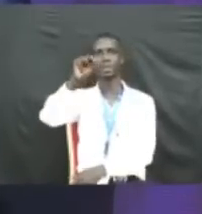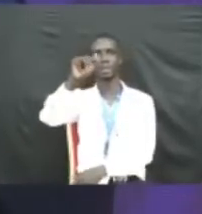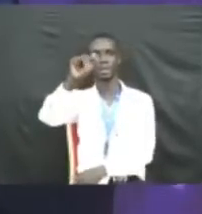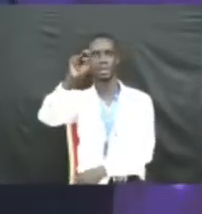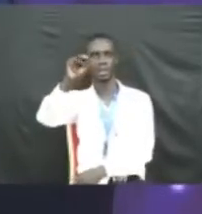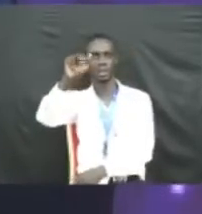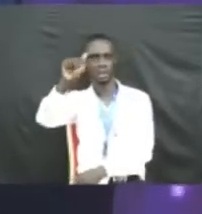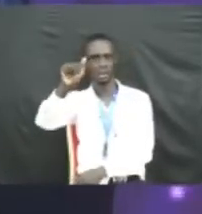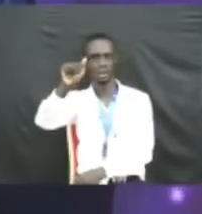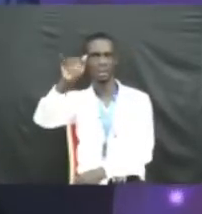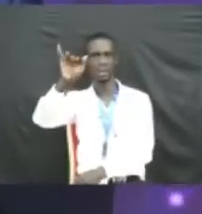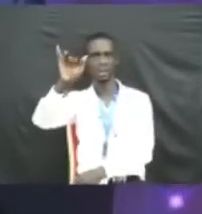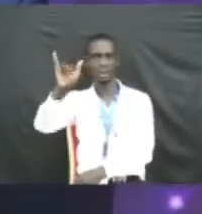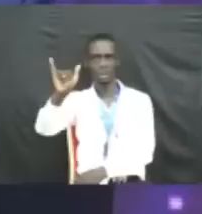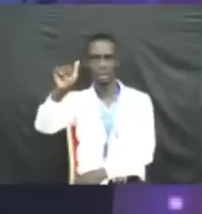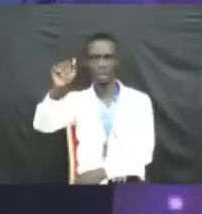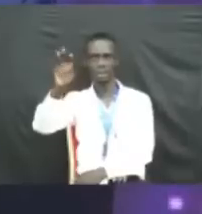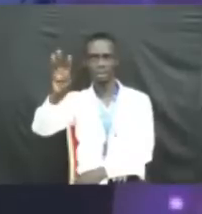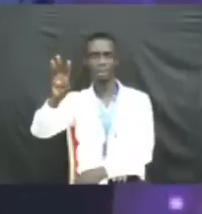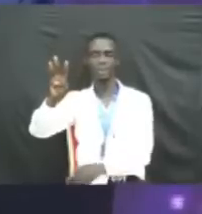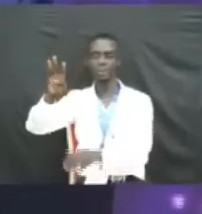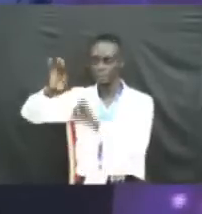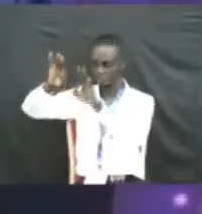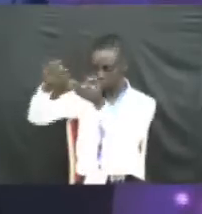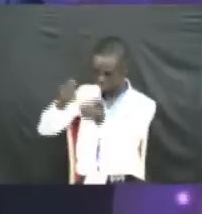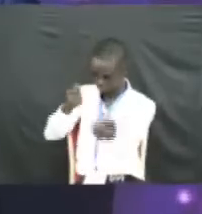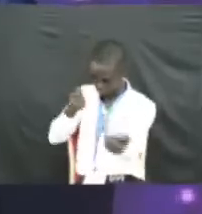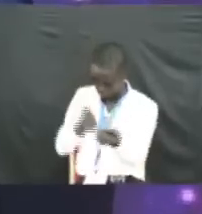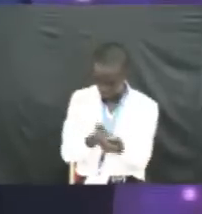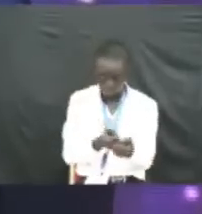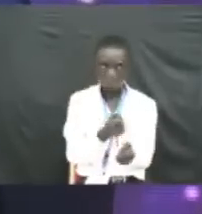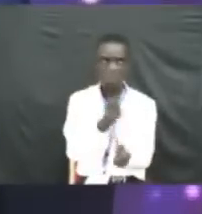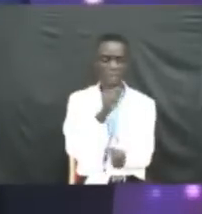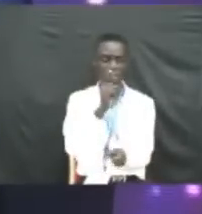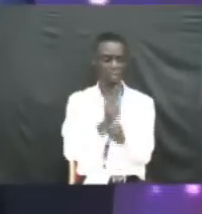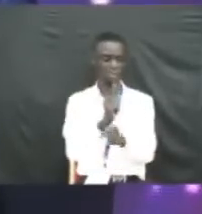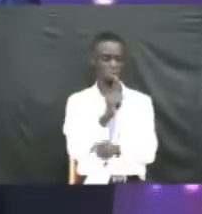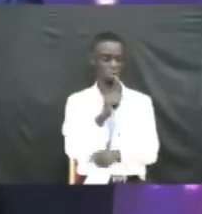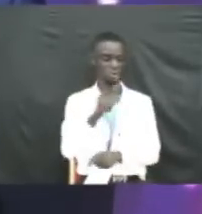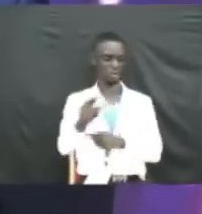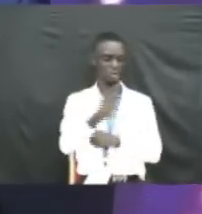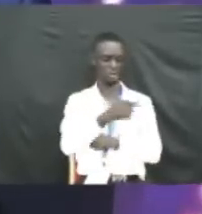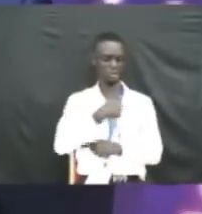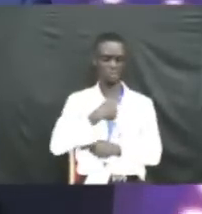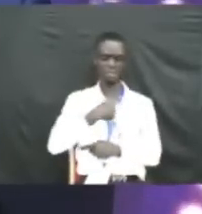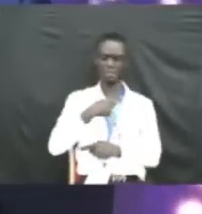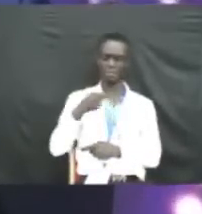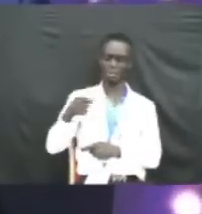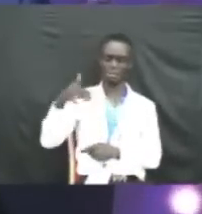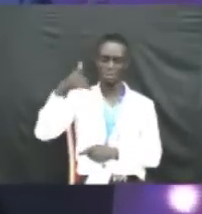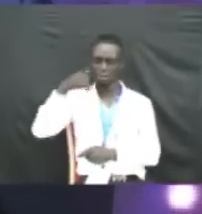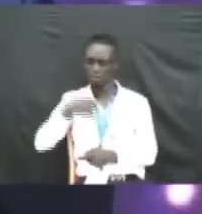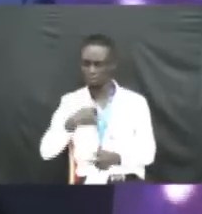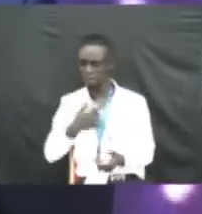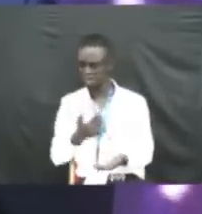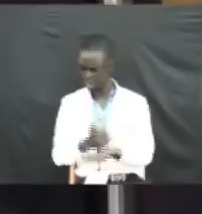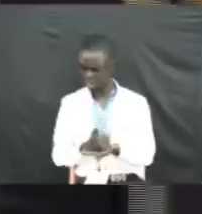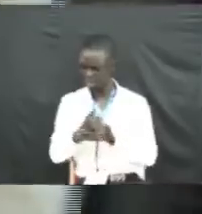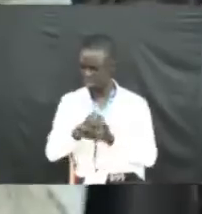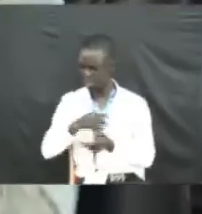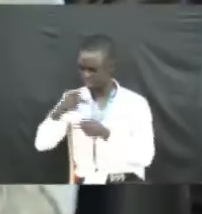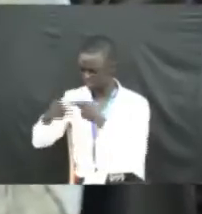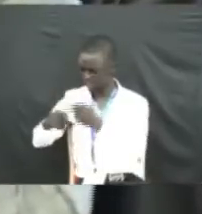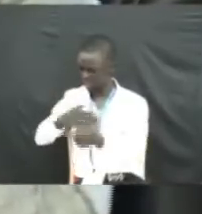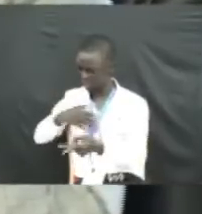and his family. Yeah. I was there one day when he said I should come and visit his friends. I said who are these